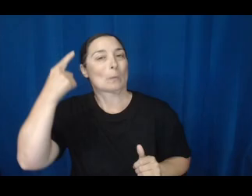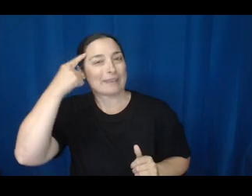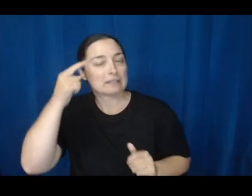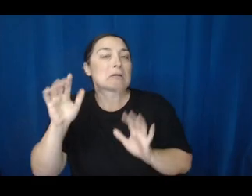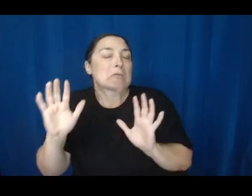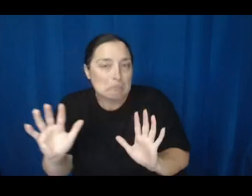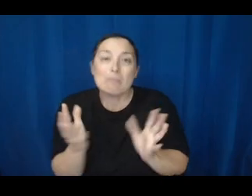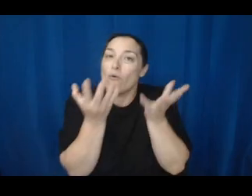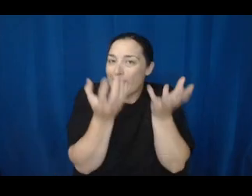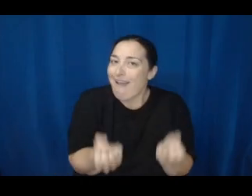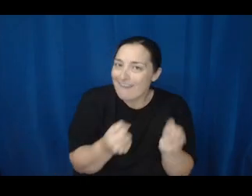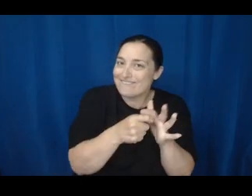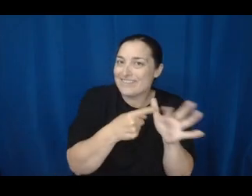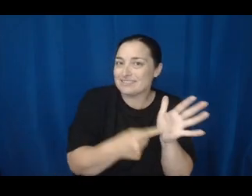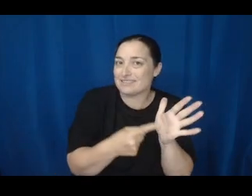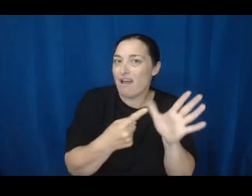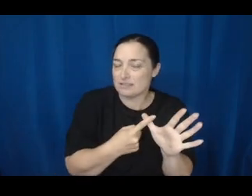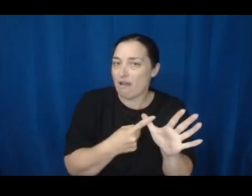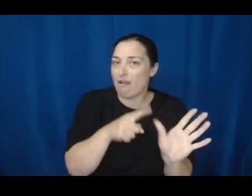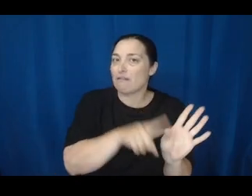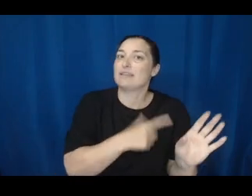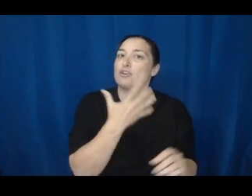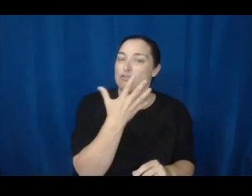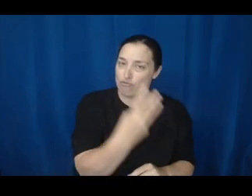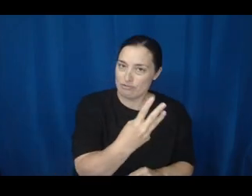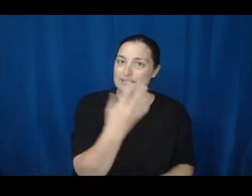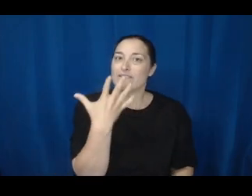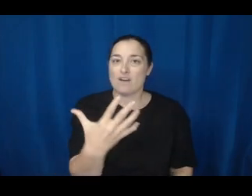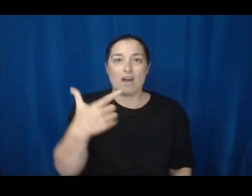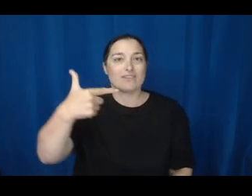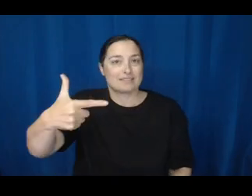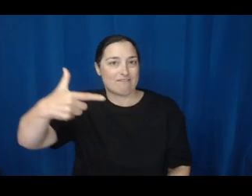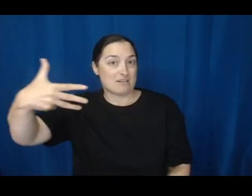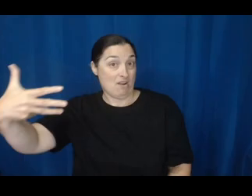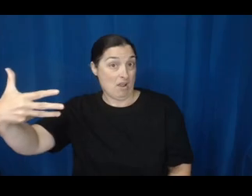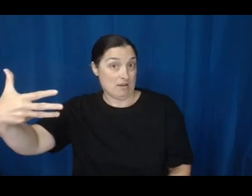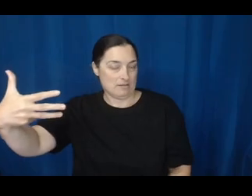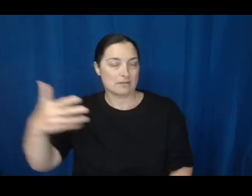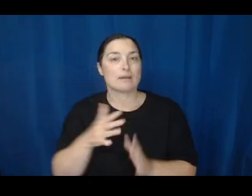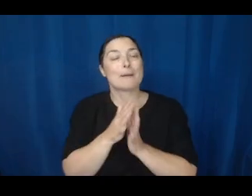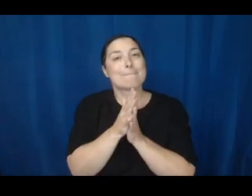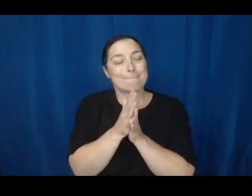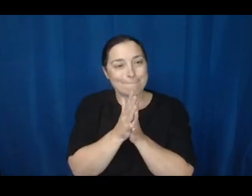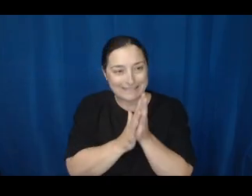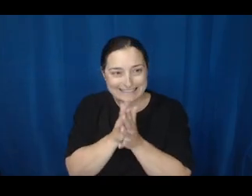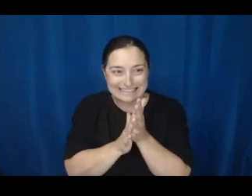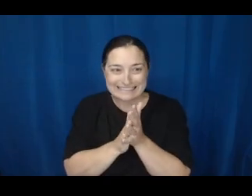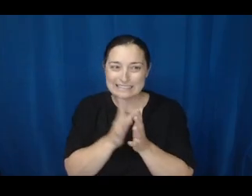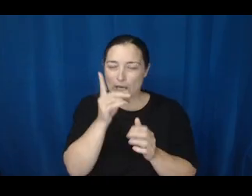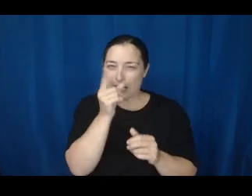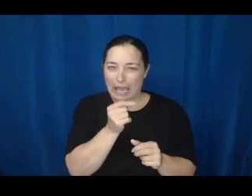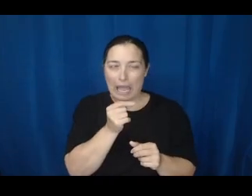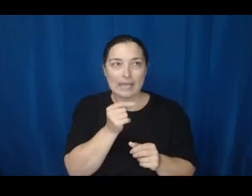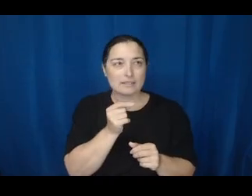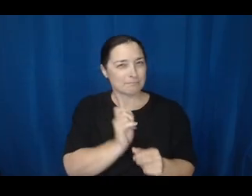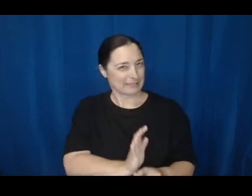here from year 3, 5, 7, and 9. Now, what this allows us to do is an interesting kind of